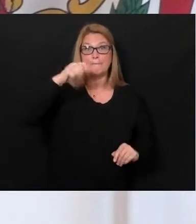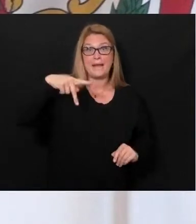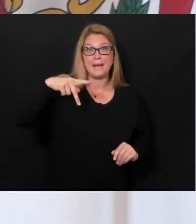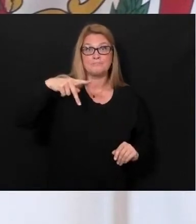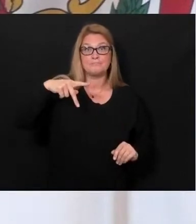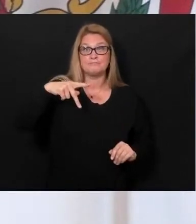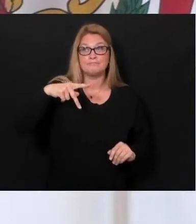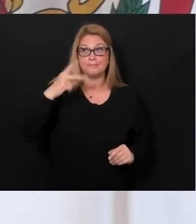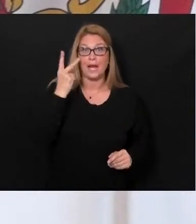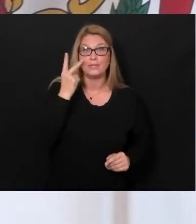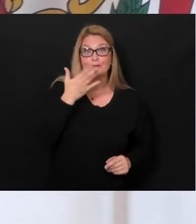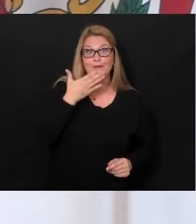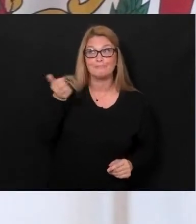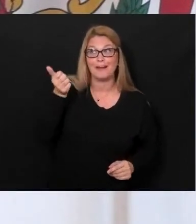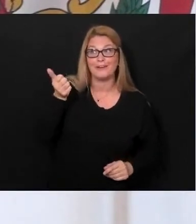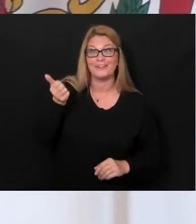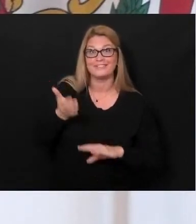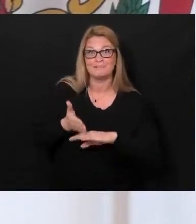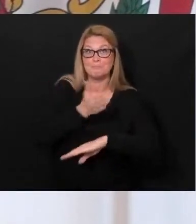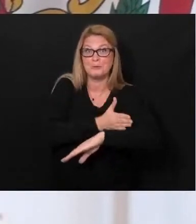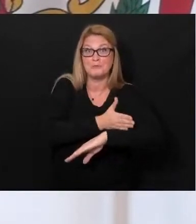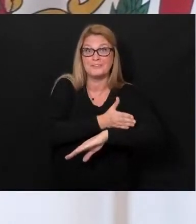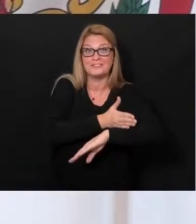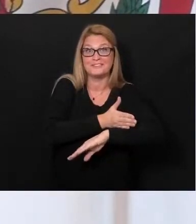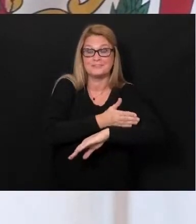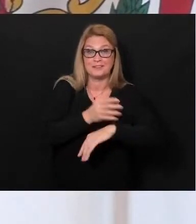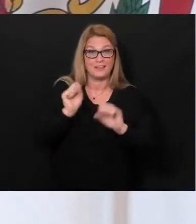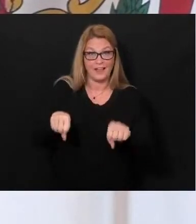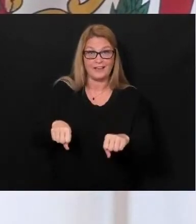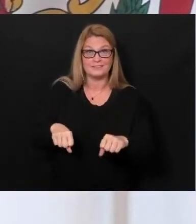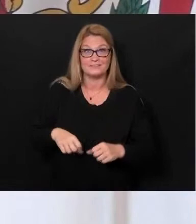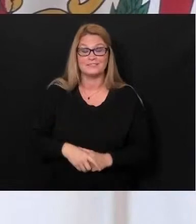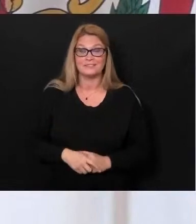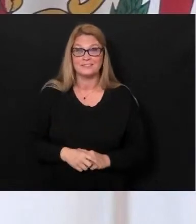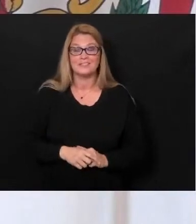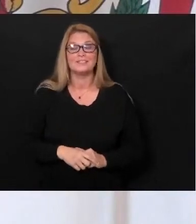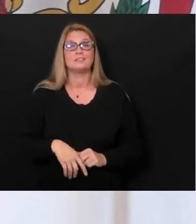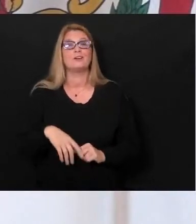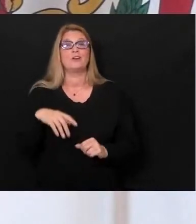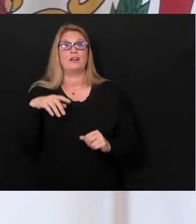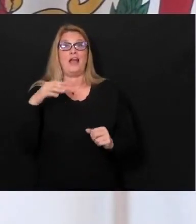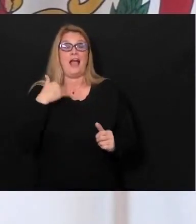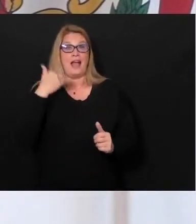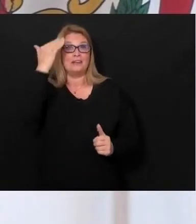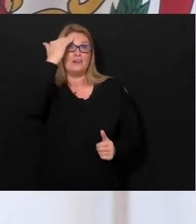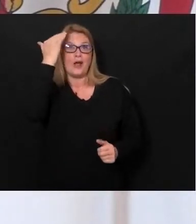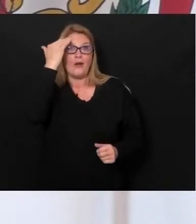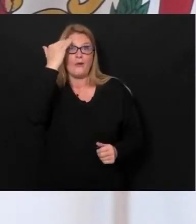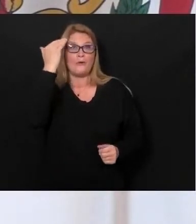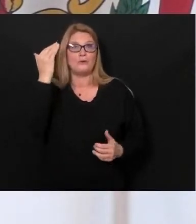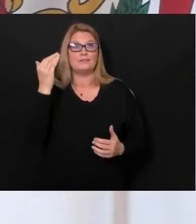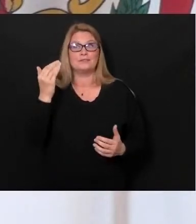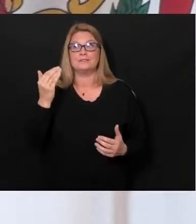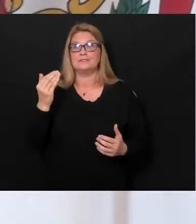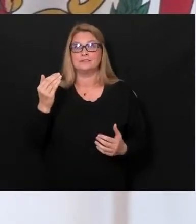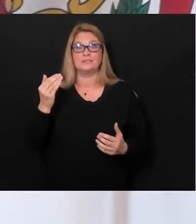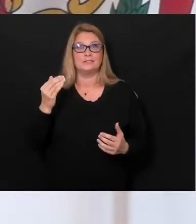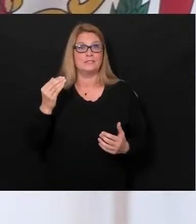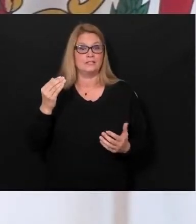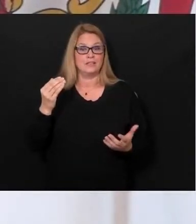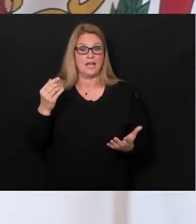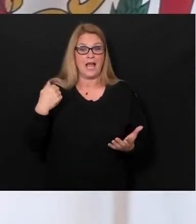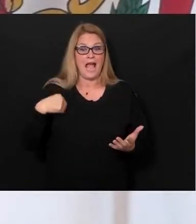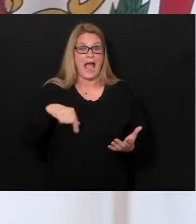better. It's lots better. I can tell you without any question, from the standpoint of a grass that we